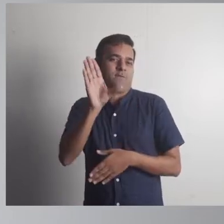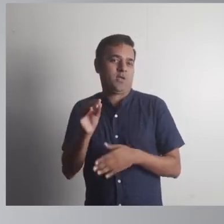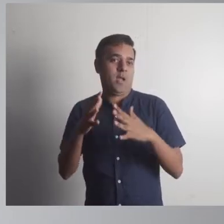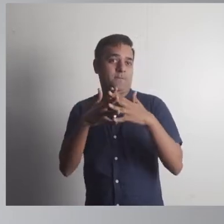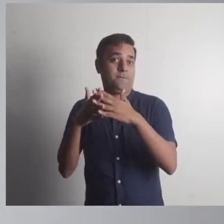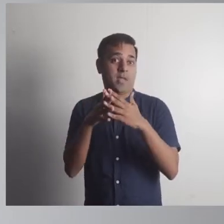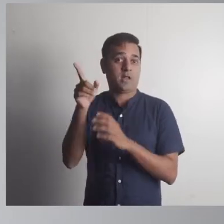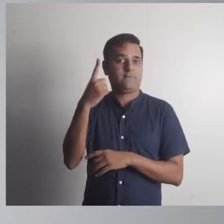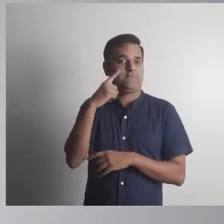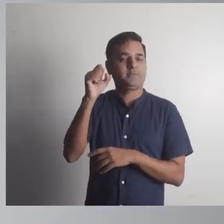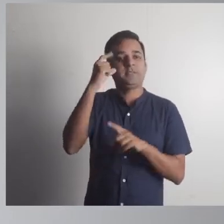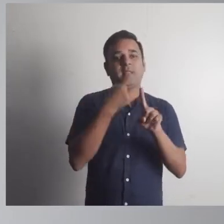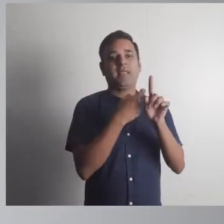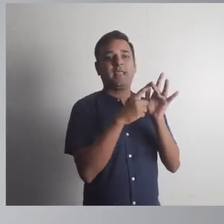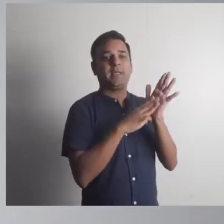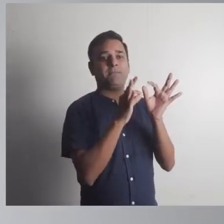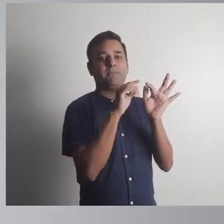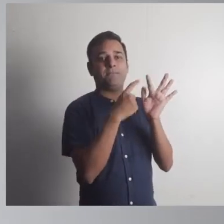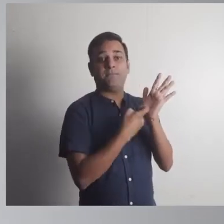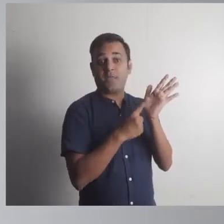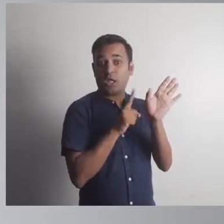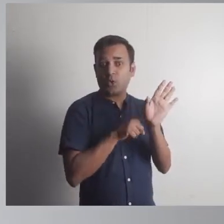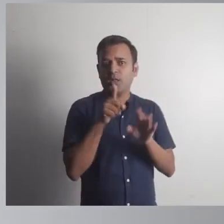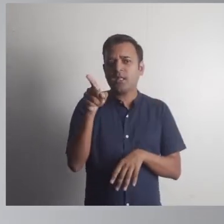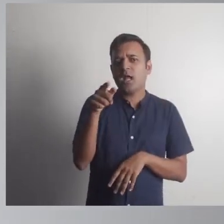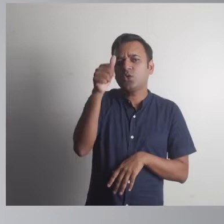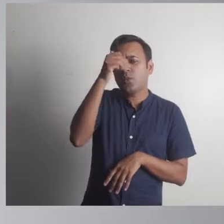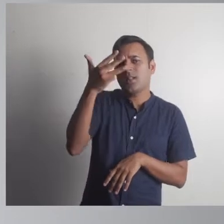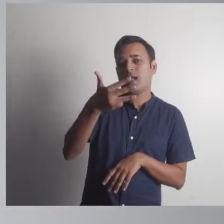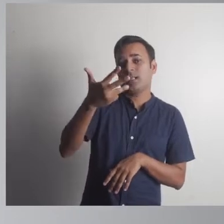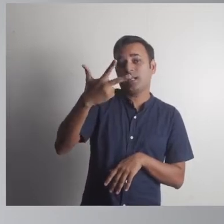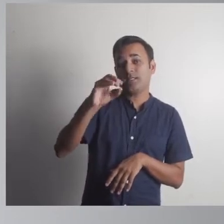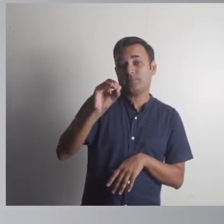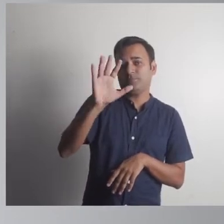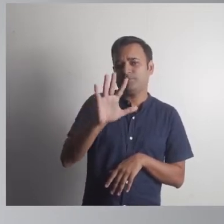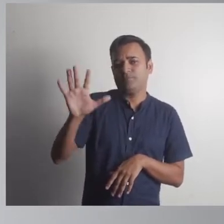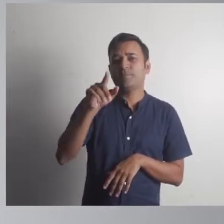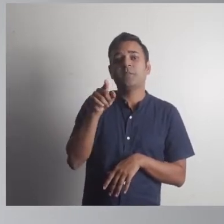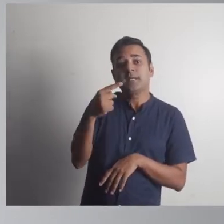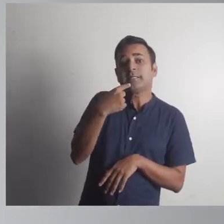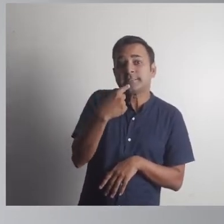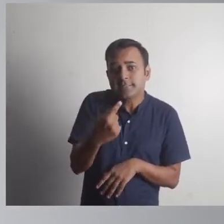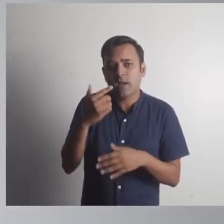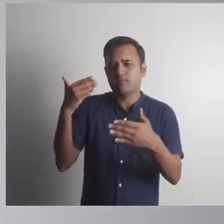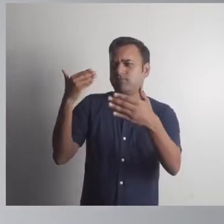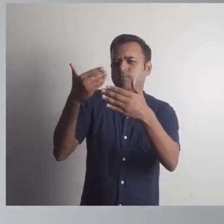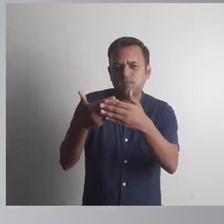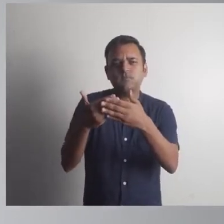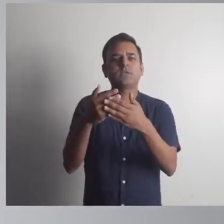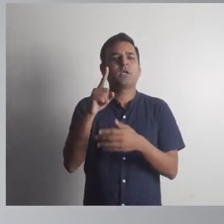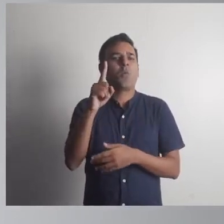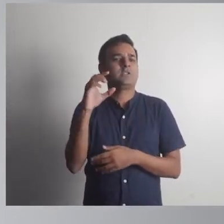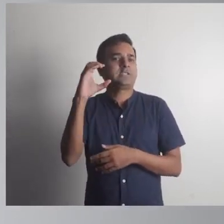claim that if it's all just about, say, white women, or white people, then we're not putting into place